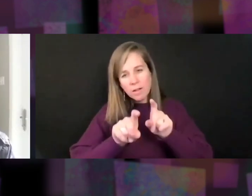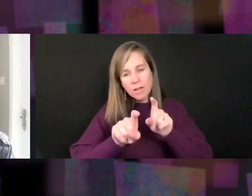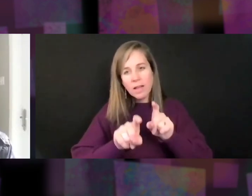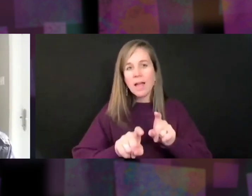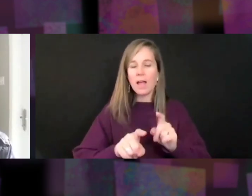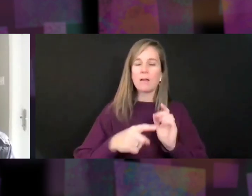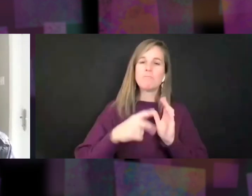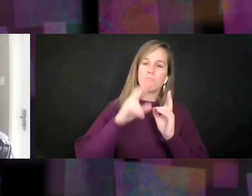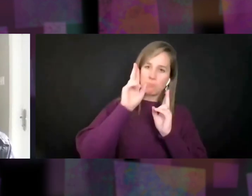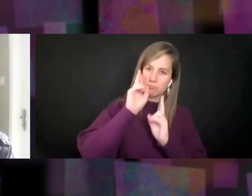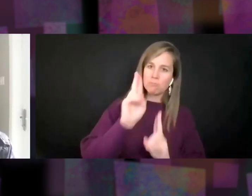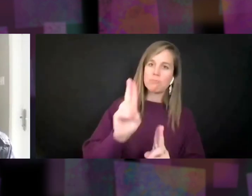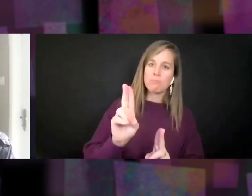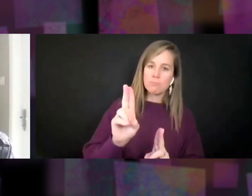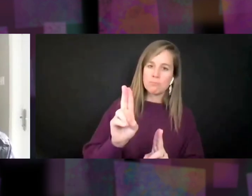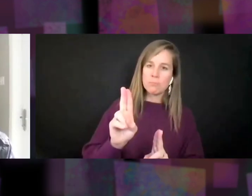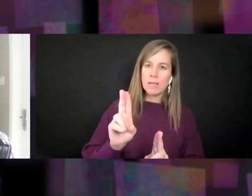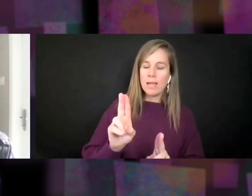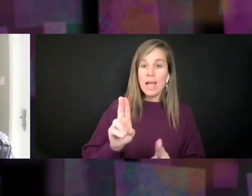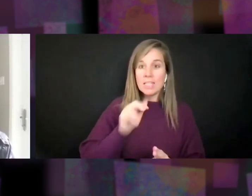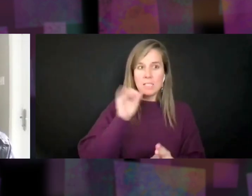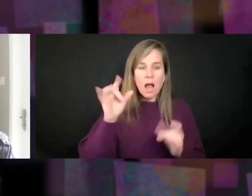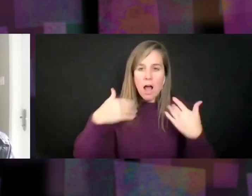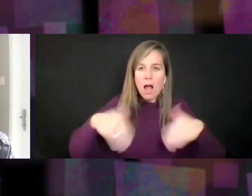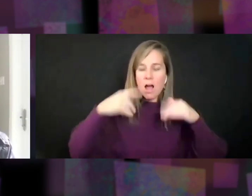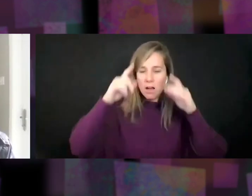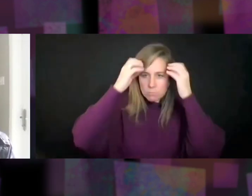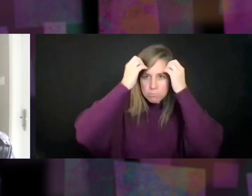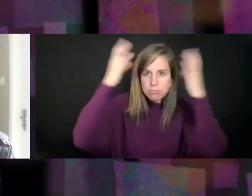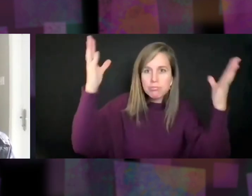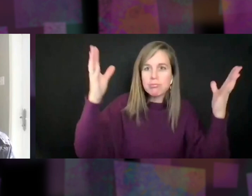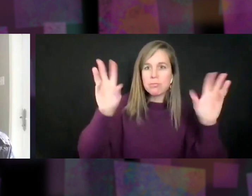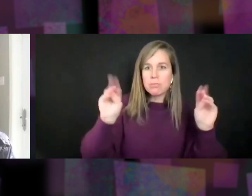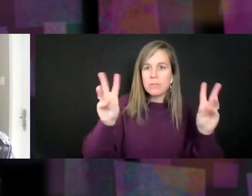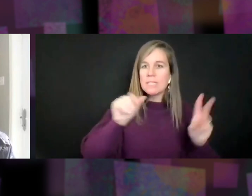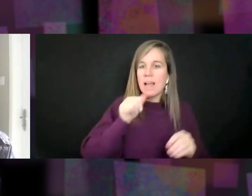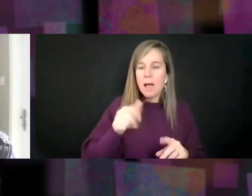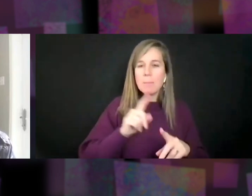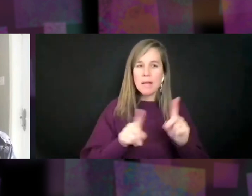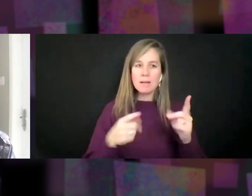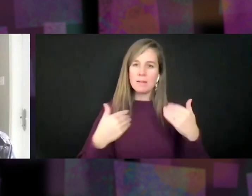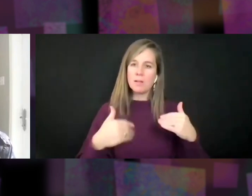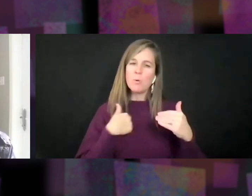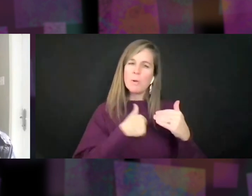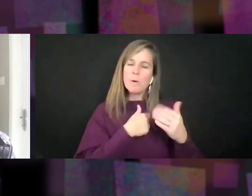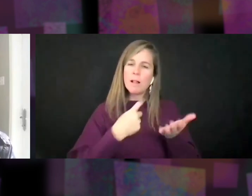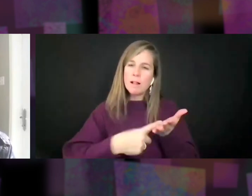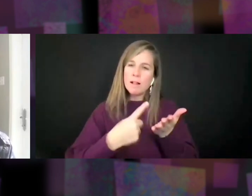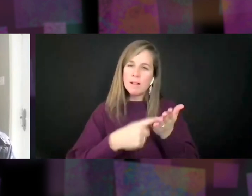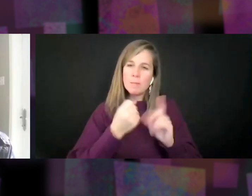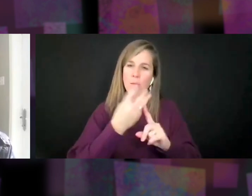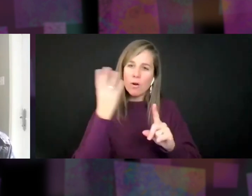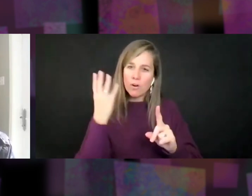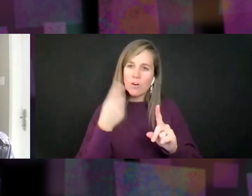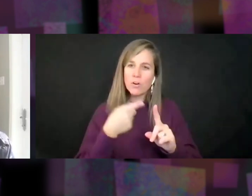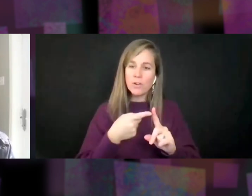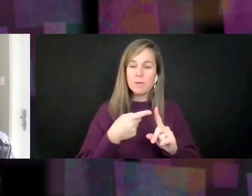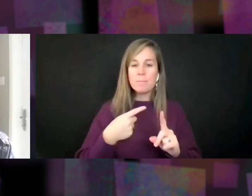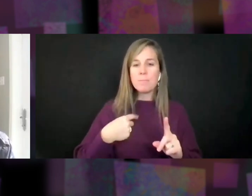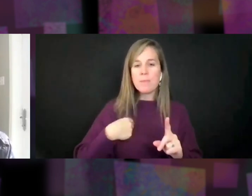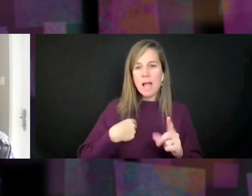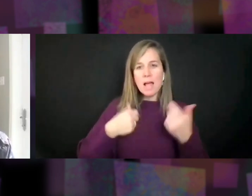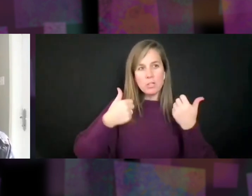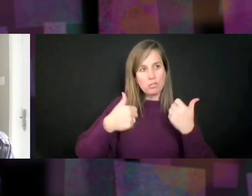Again, like I said, nothing groundbreaking there, right? We'll break them down a little bit. I attempt to bring these principles into the